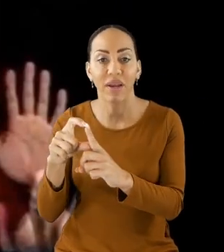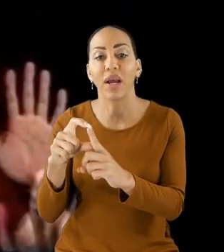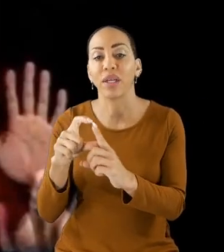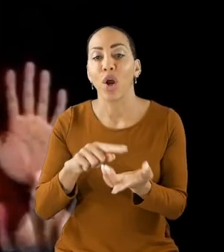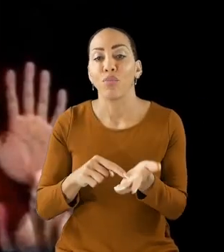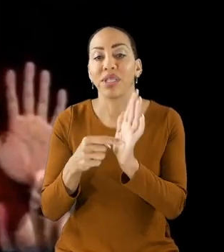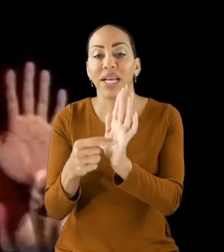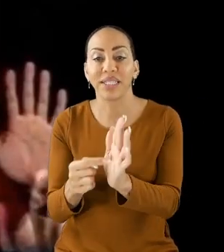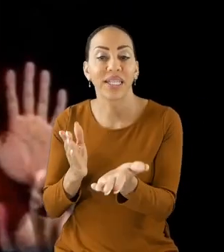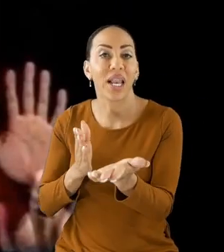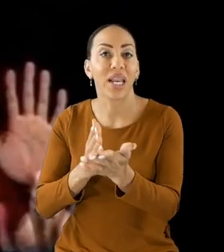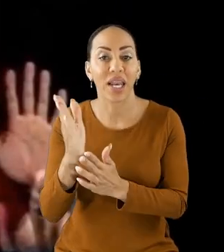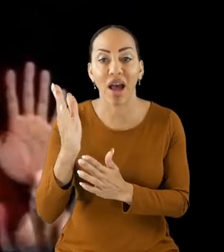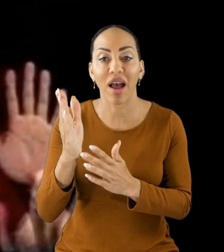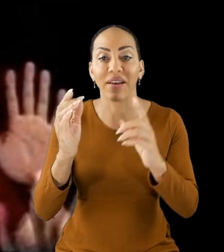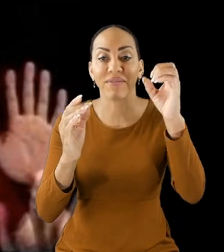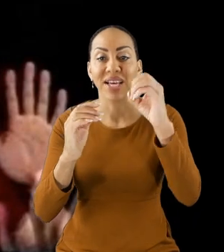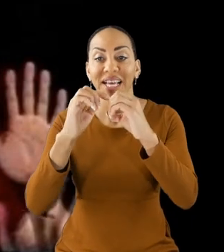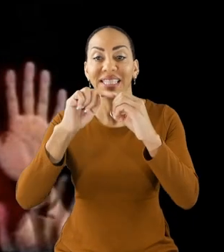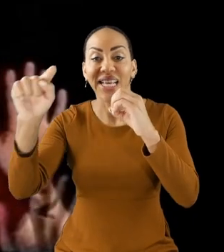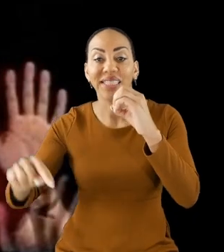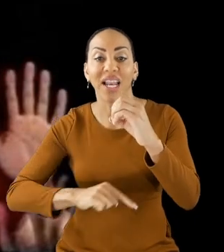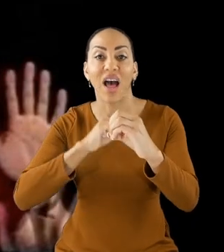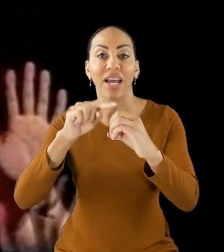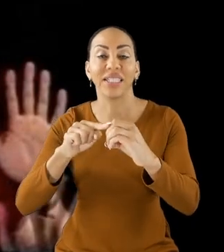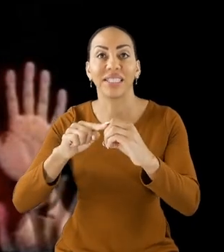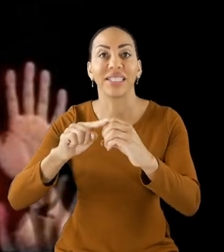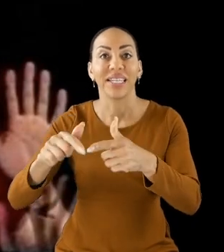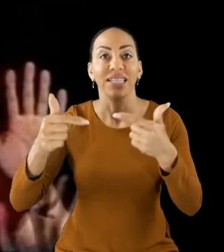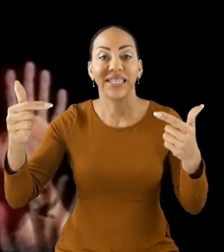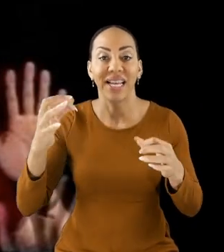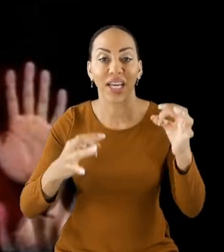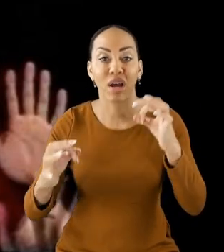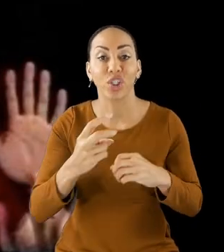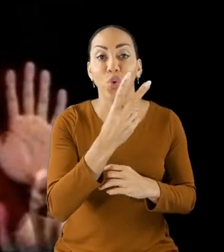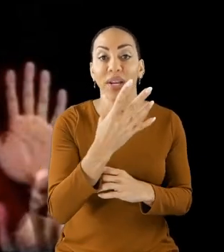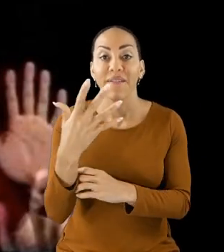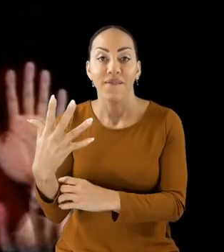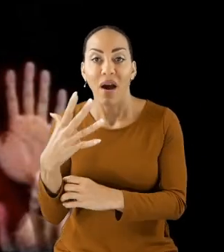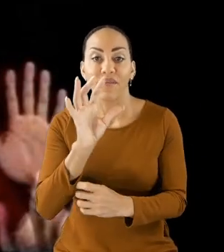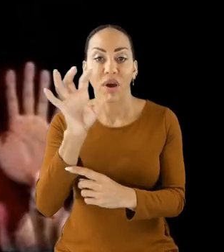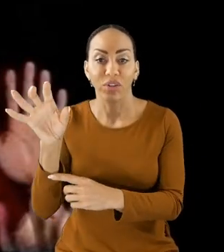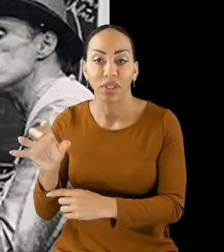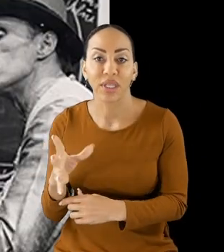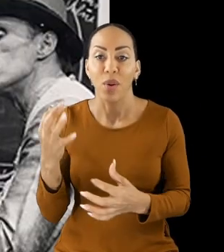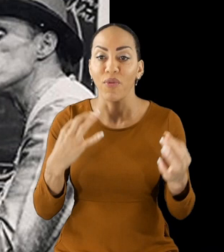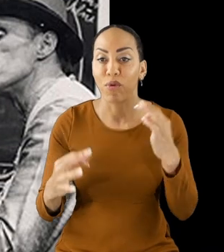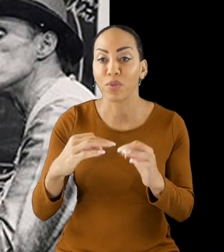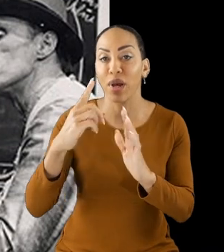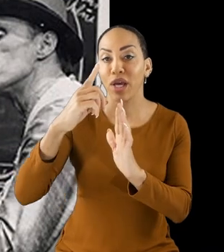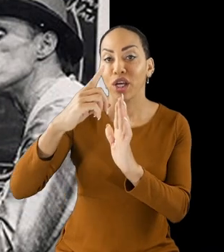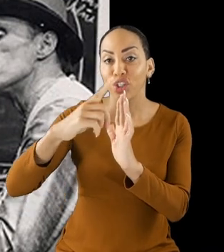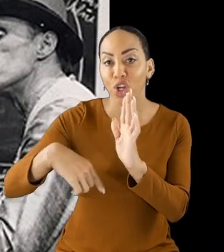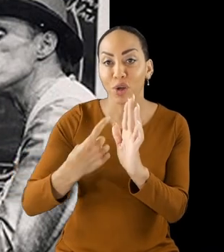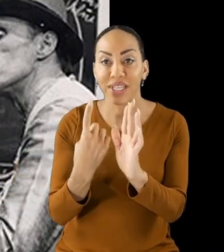Douglas Davis presented a live satellite telecast to 25 different countries, a really art piece, included performances